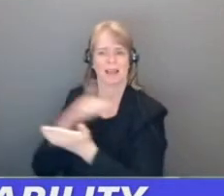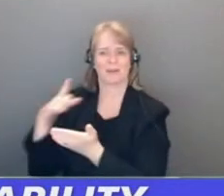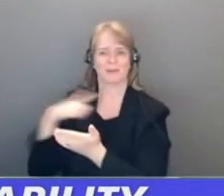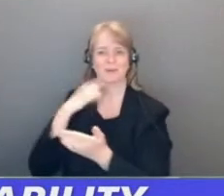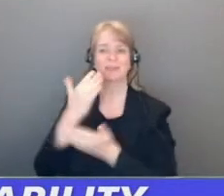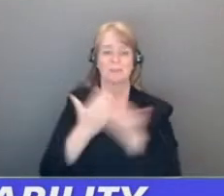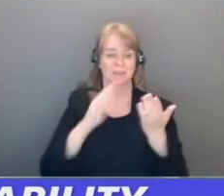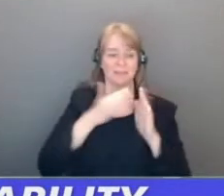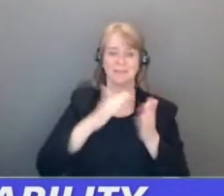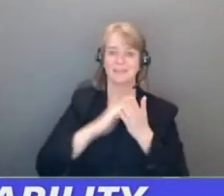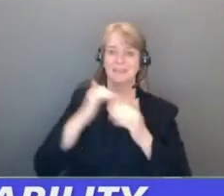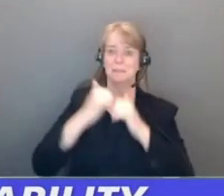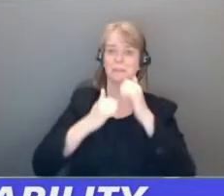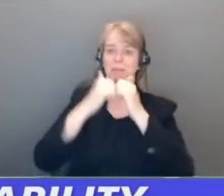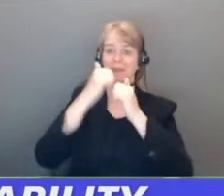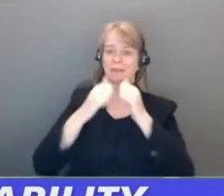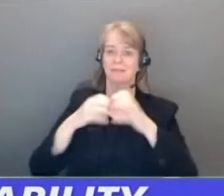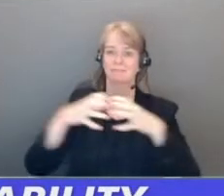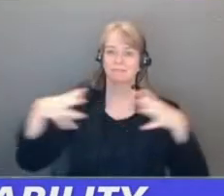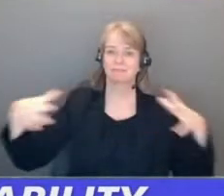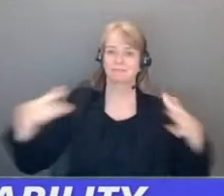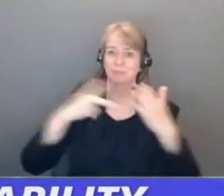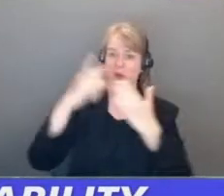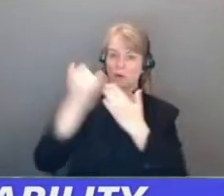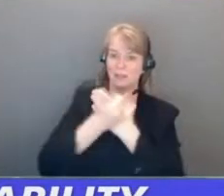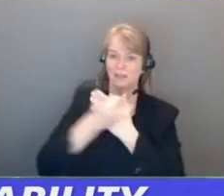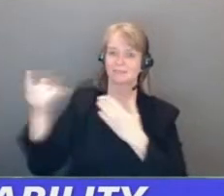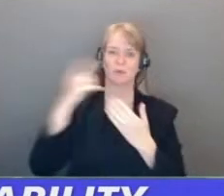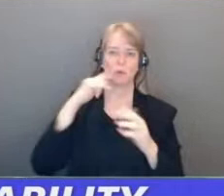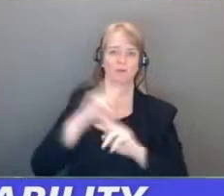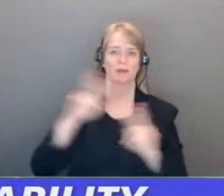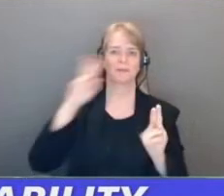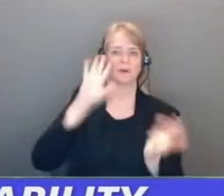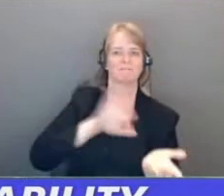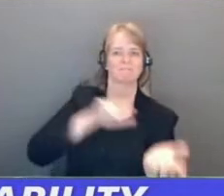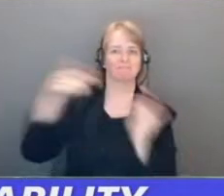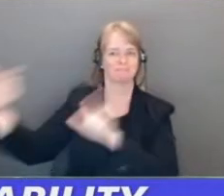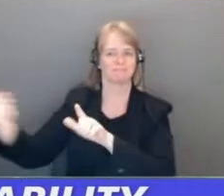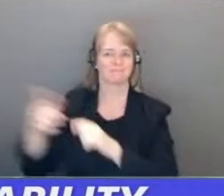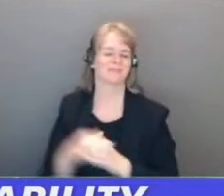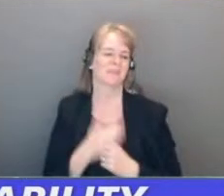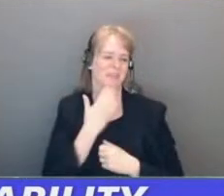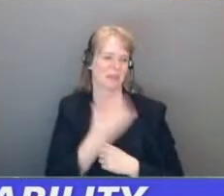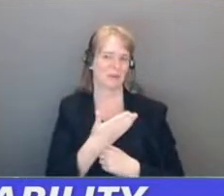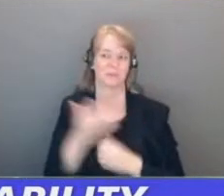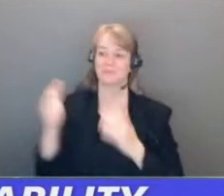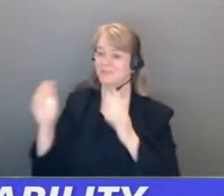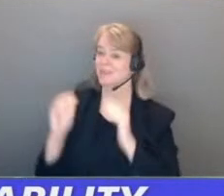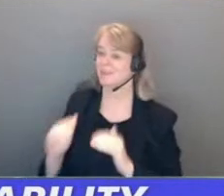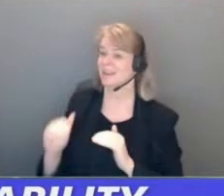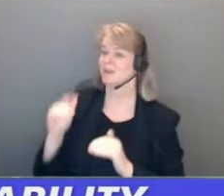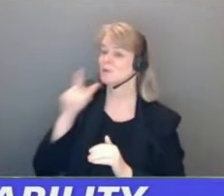projects. Thank you. Thank you. We will now go to Taylor Blewett at the Ottawa Citizen.